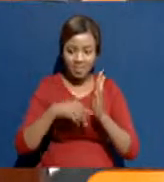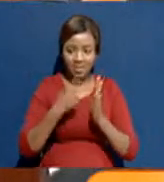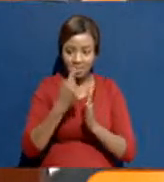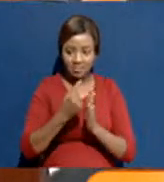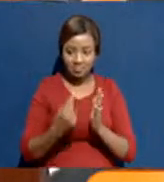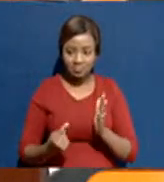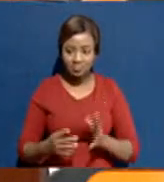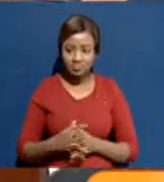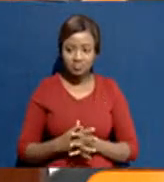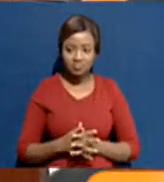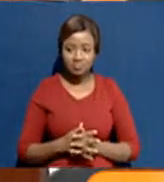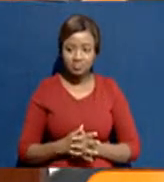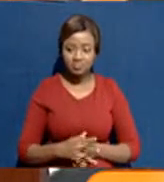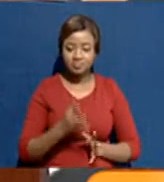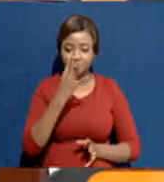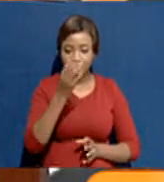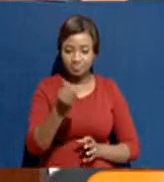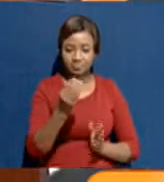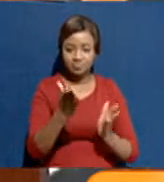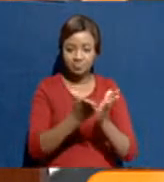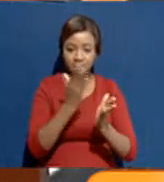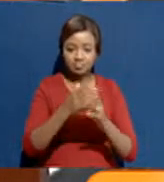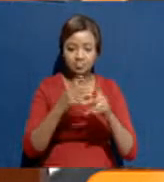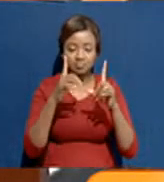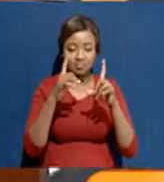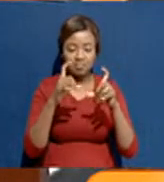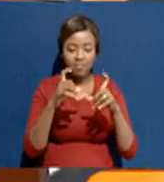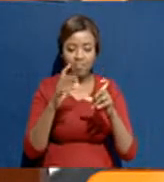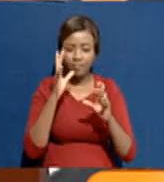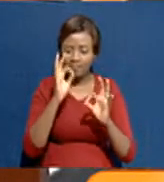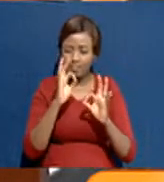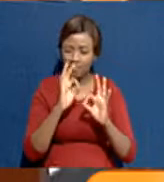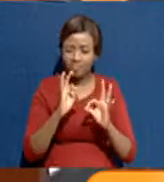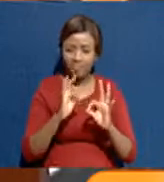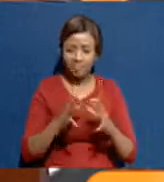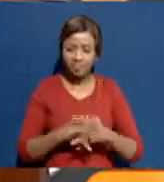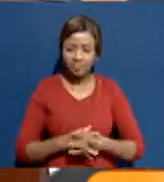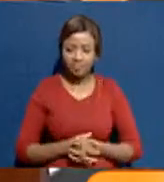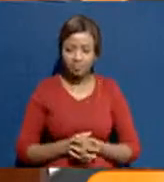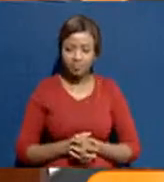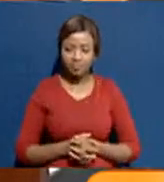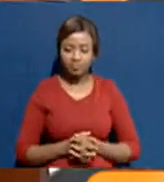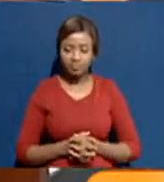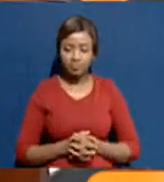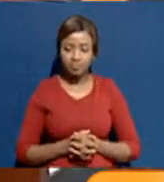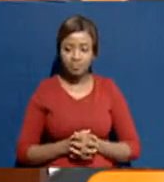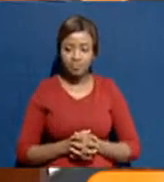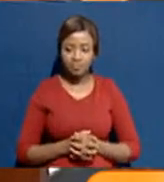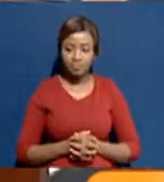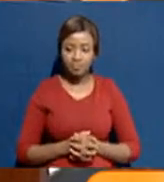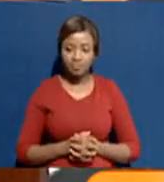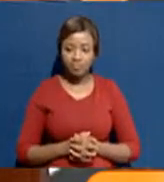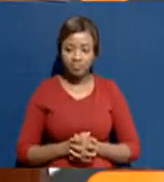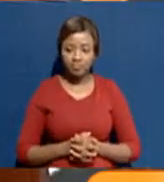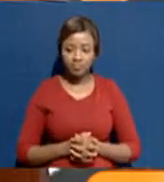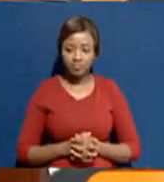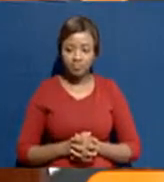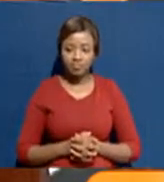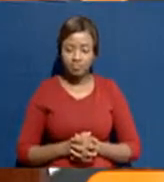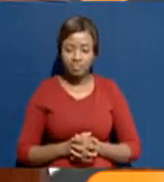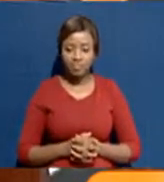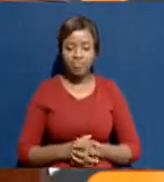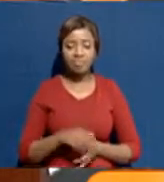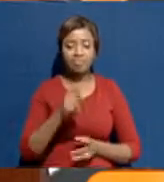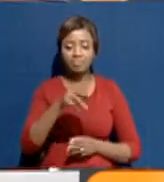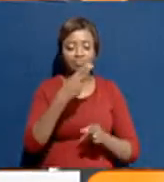photographs. 40, yeah? Yeah, about 40 pages. Great photographs, by the way. Yeah. Great photographs. Yeah. The title of the book.